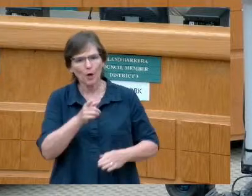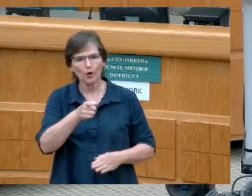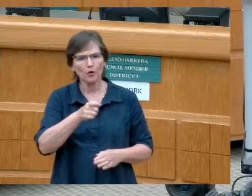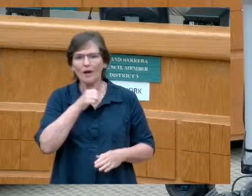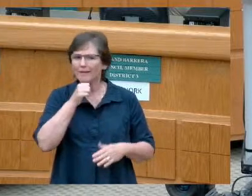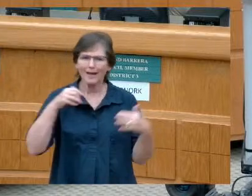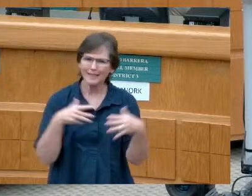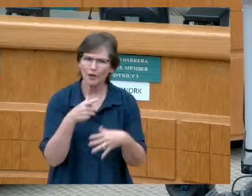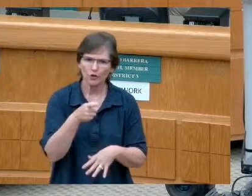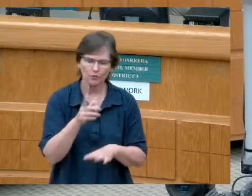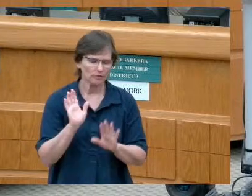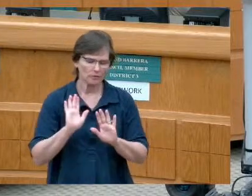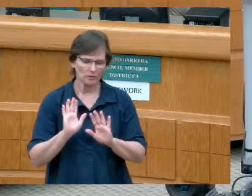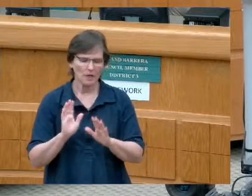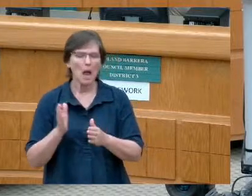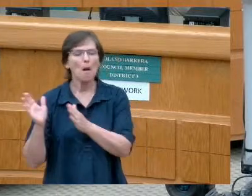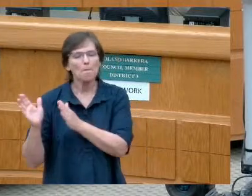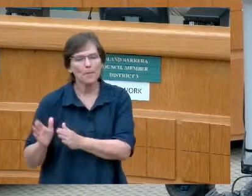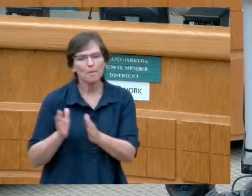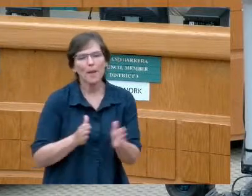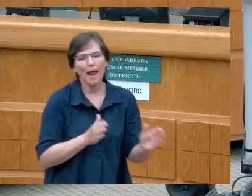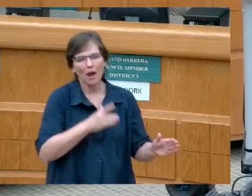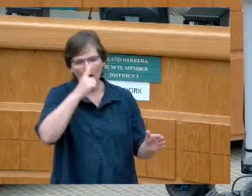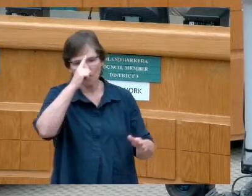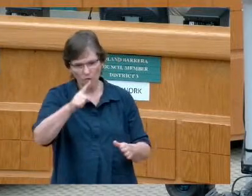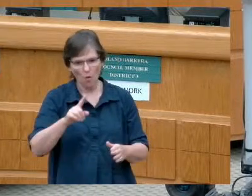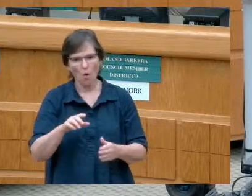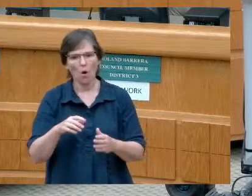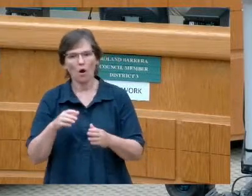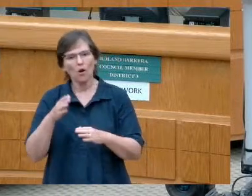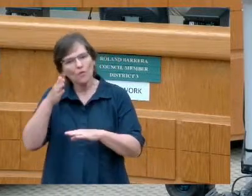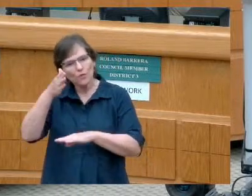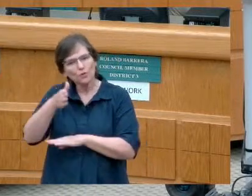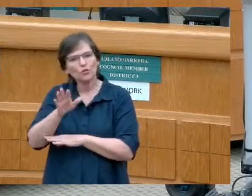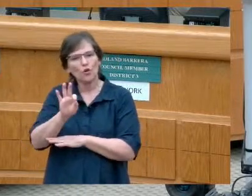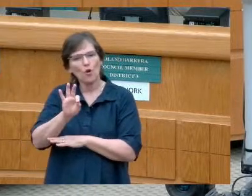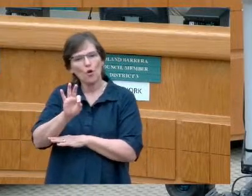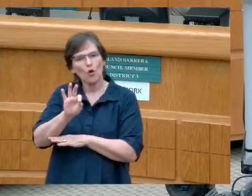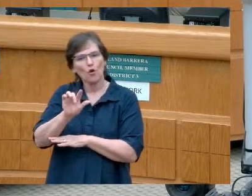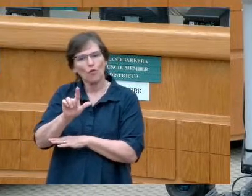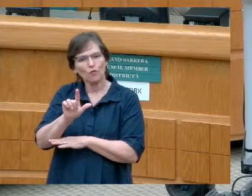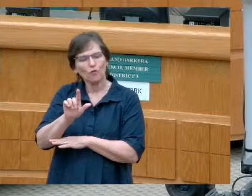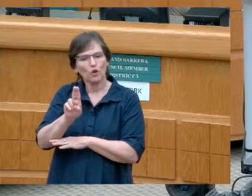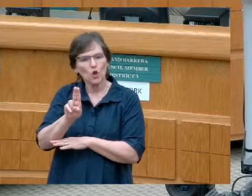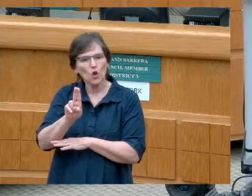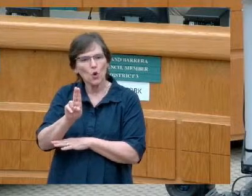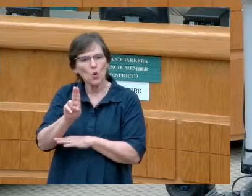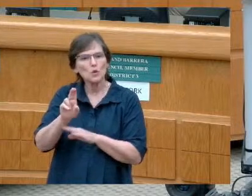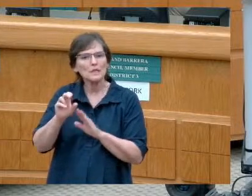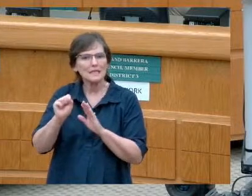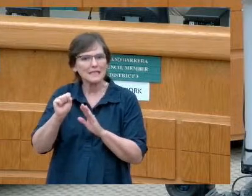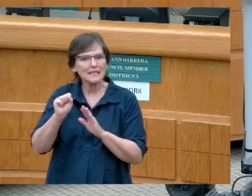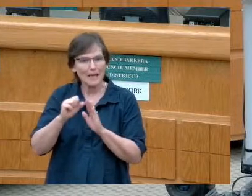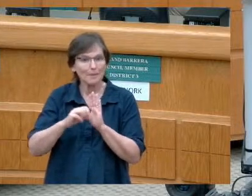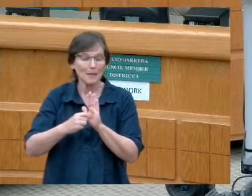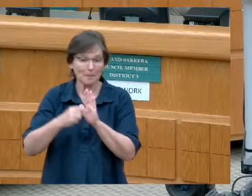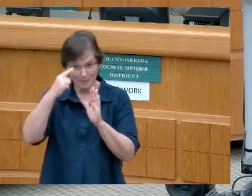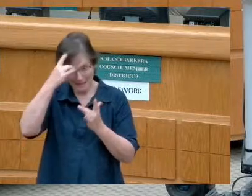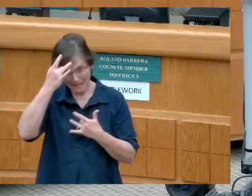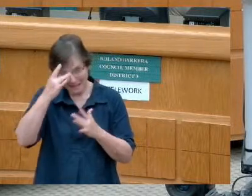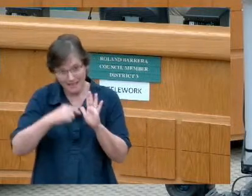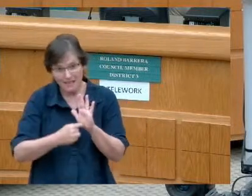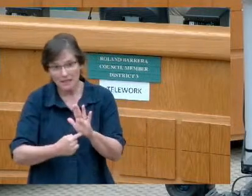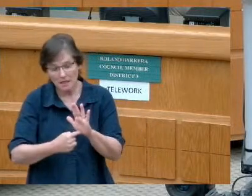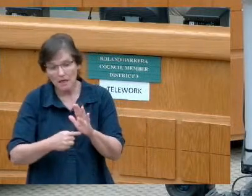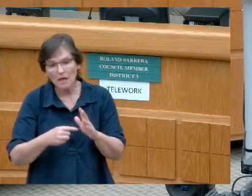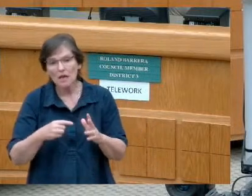flu season. The flu symptoms are the same as the COVID-19 symptoms, which makes it difficult to figure out which